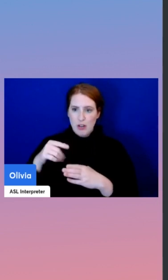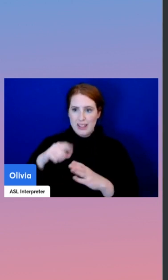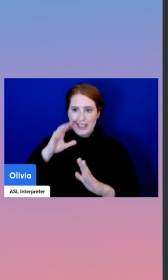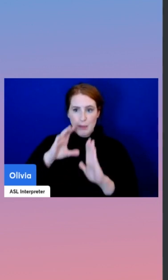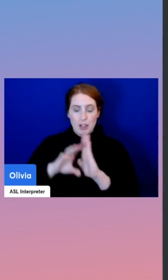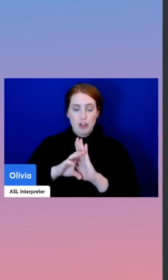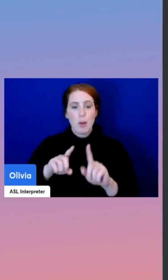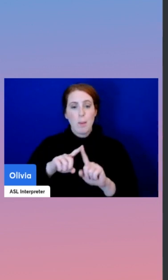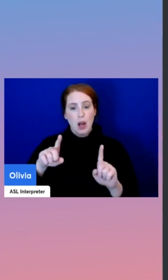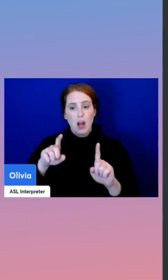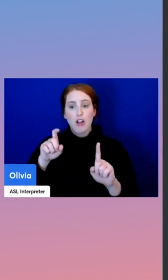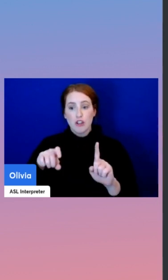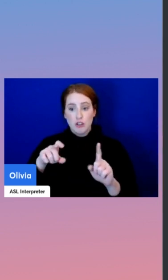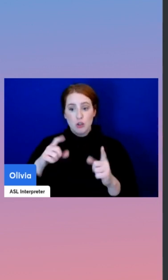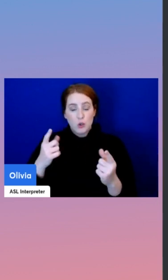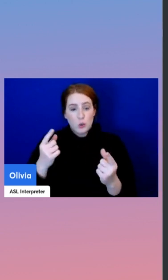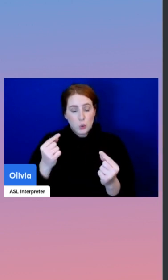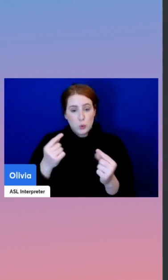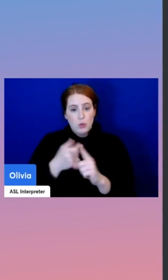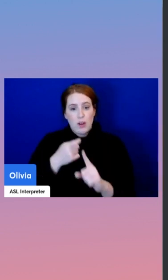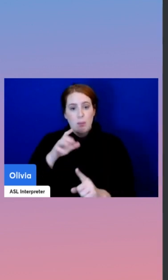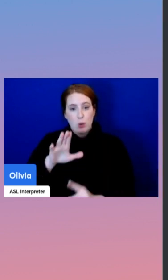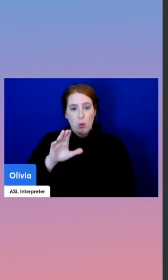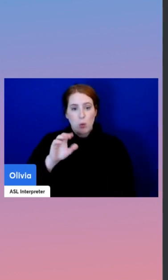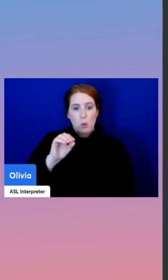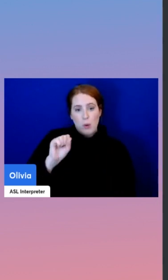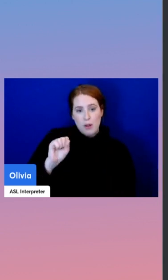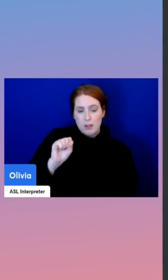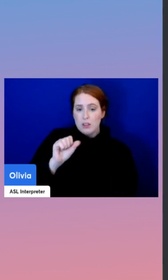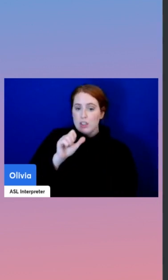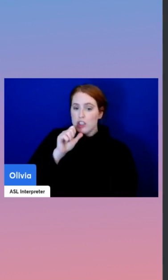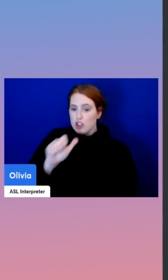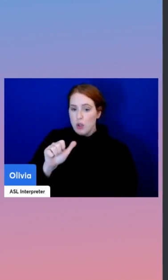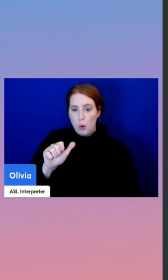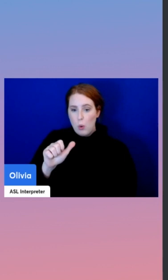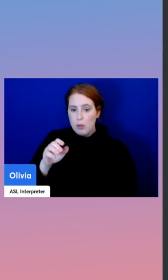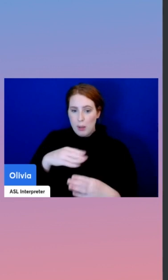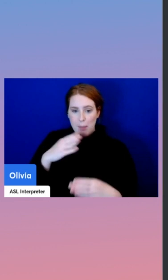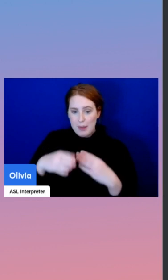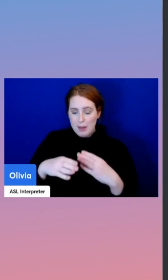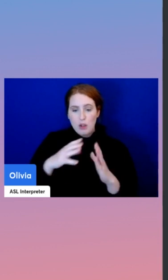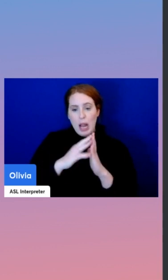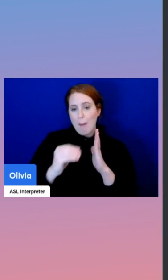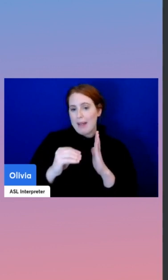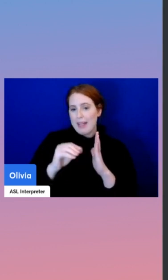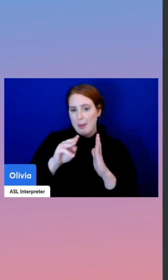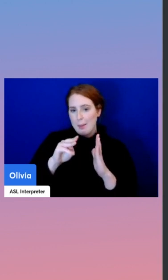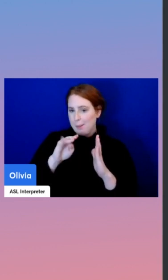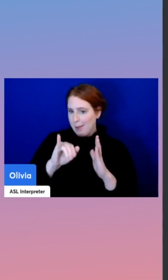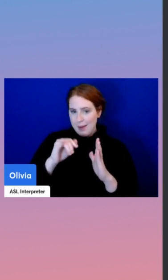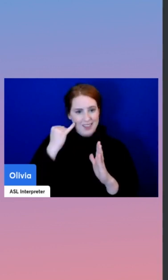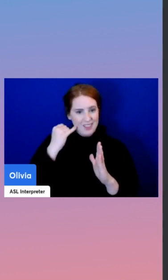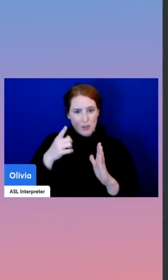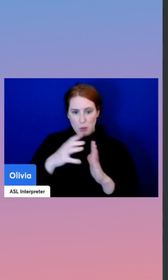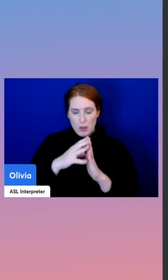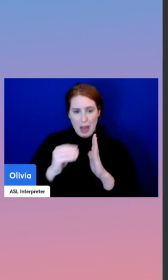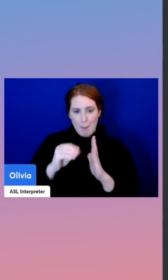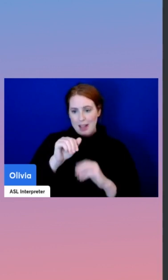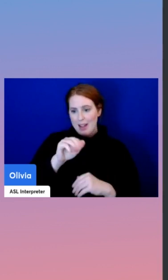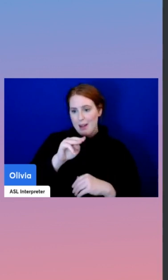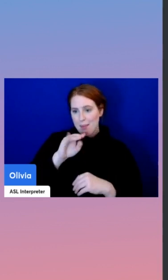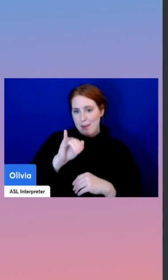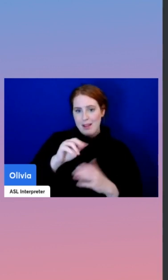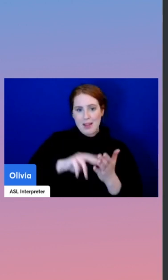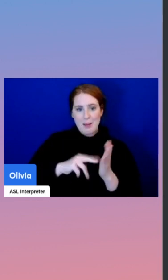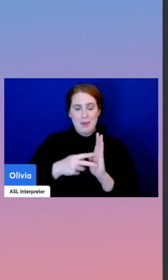what you should do from your OS build images. Don't copy the AMIs, because by copying the AMIs, you create a